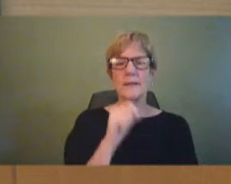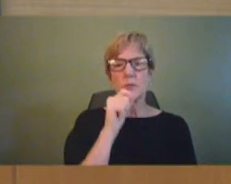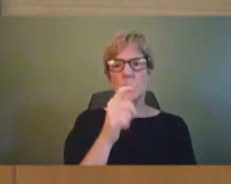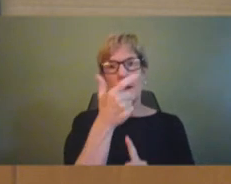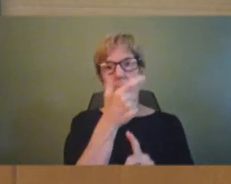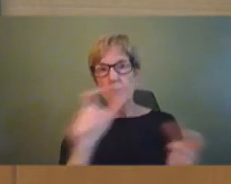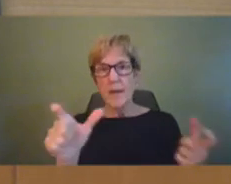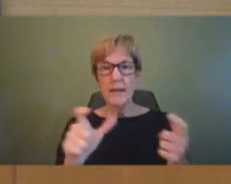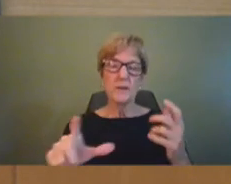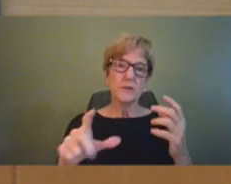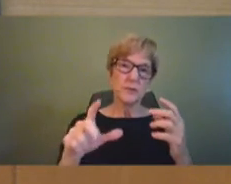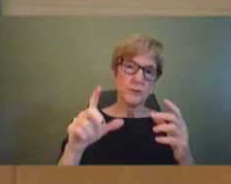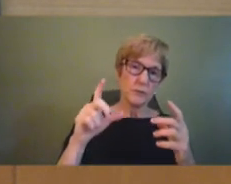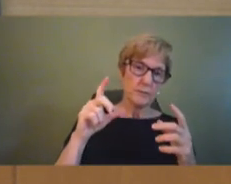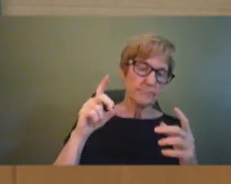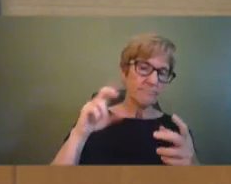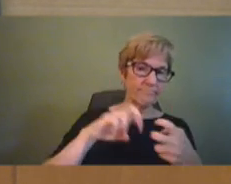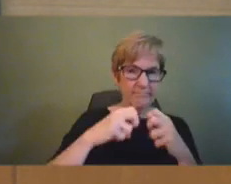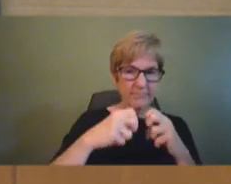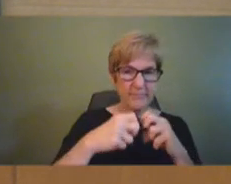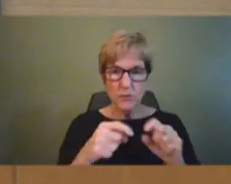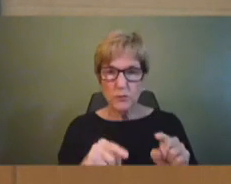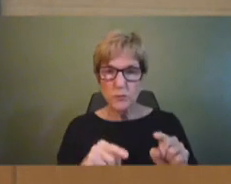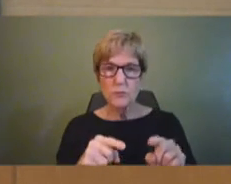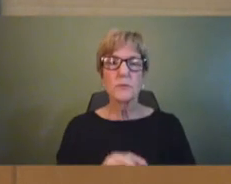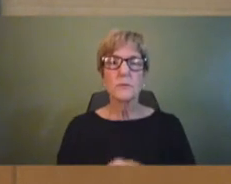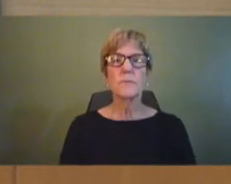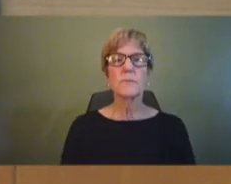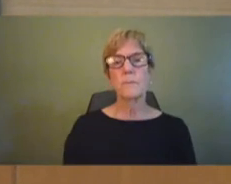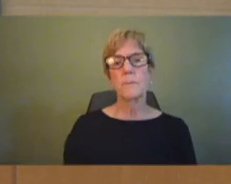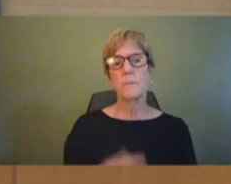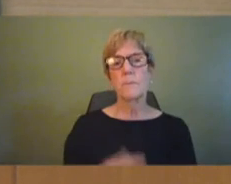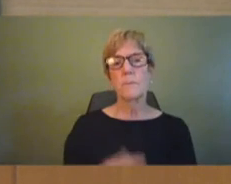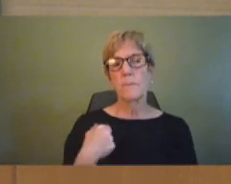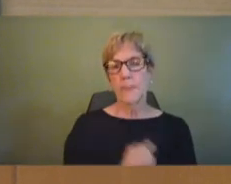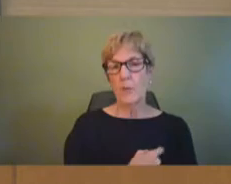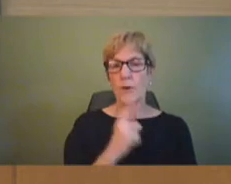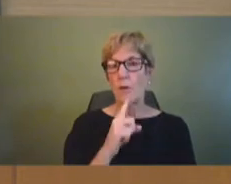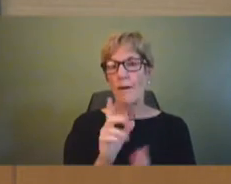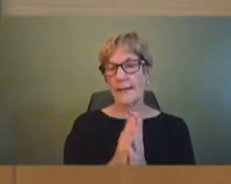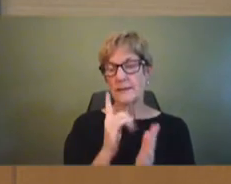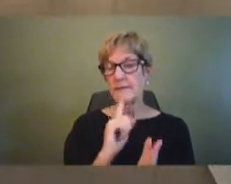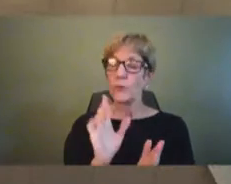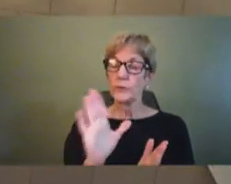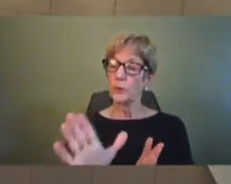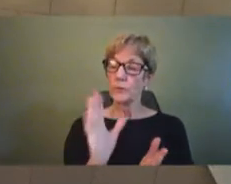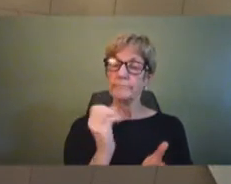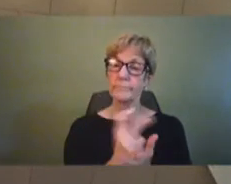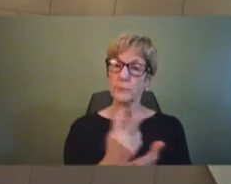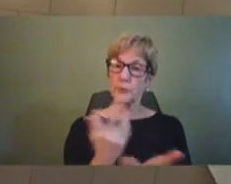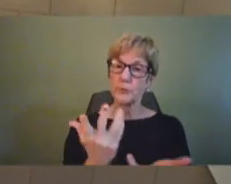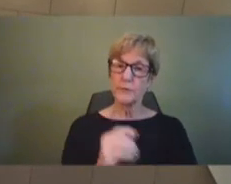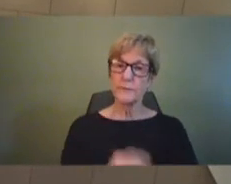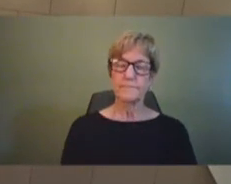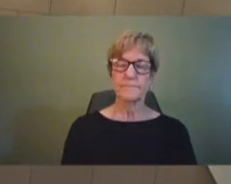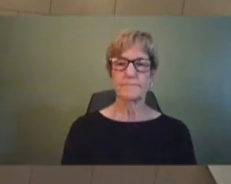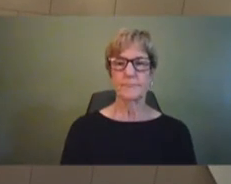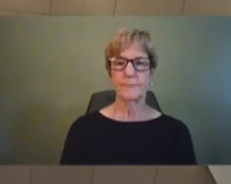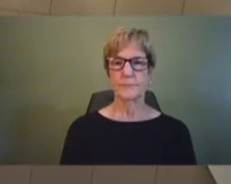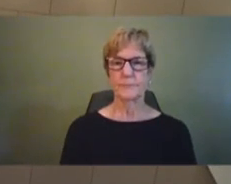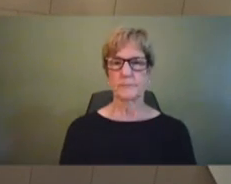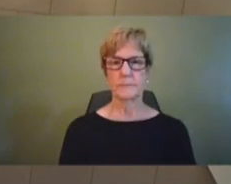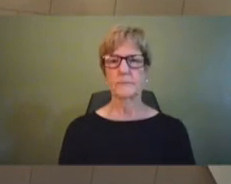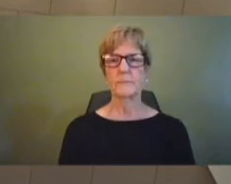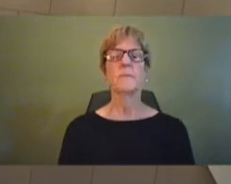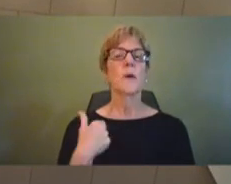items and um we are asking for your approval on this um we believe